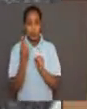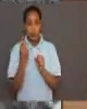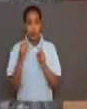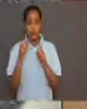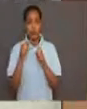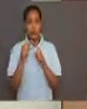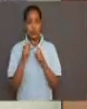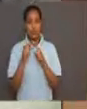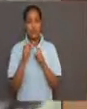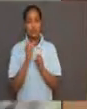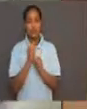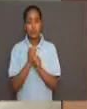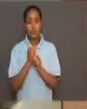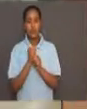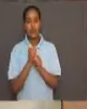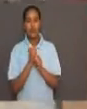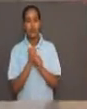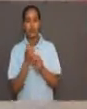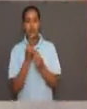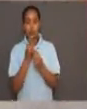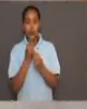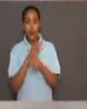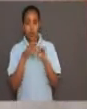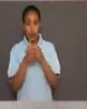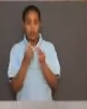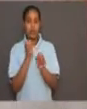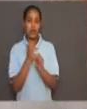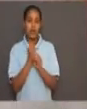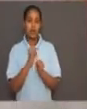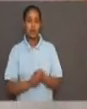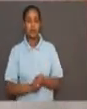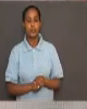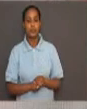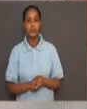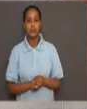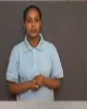to supplement nutrients that are already prepared.